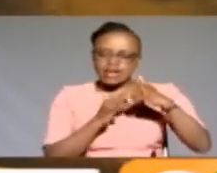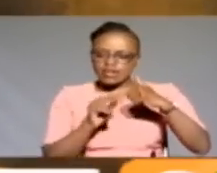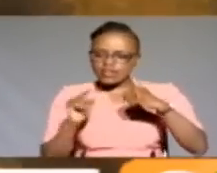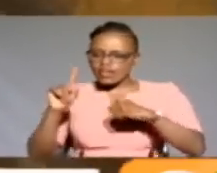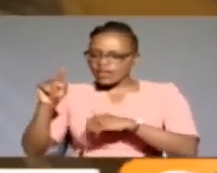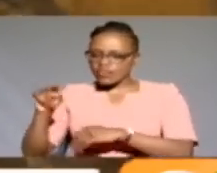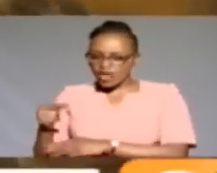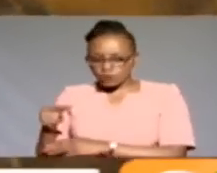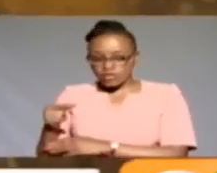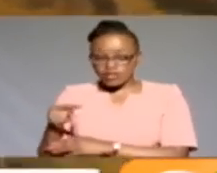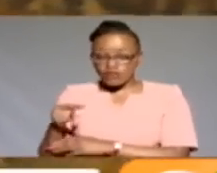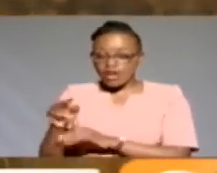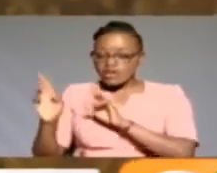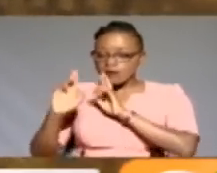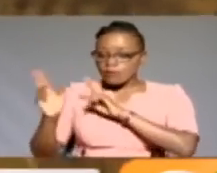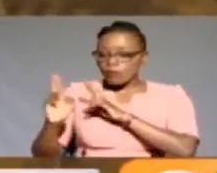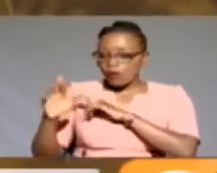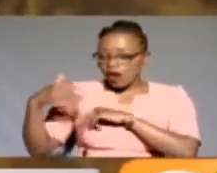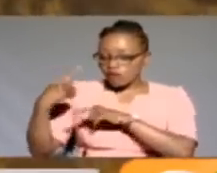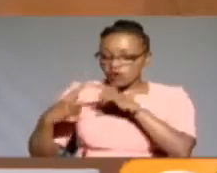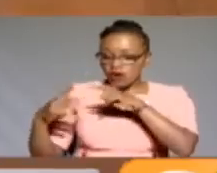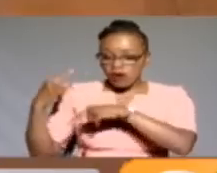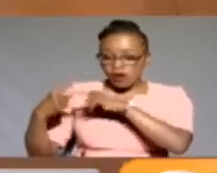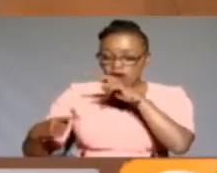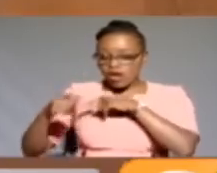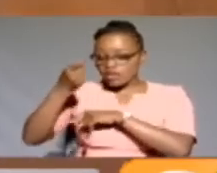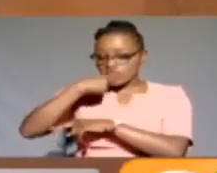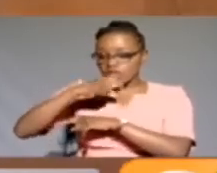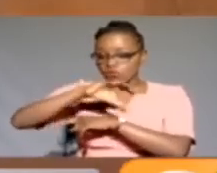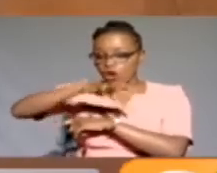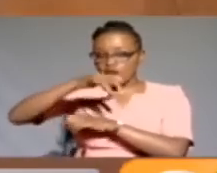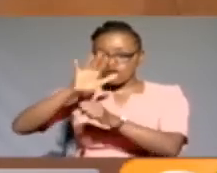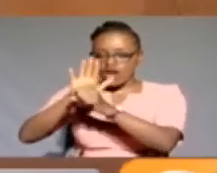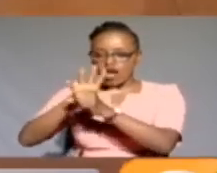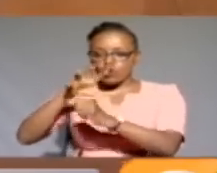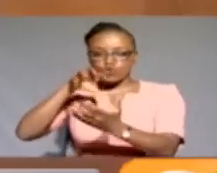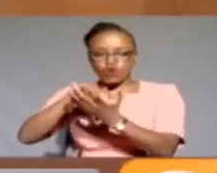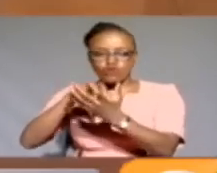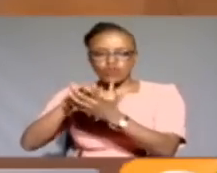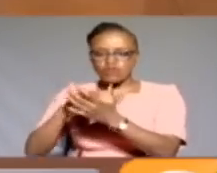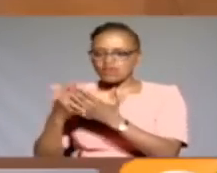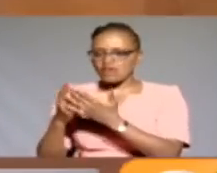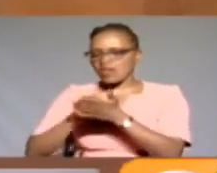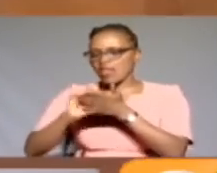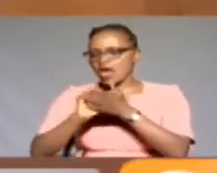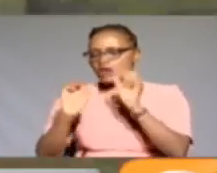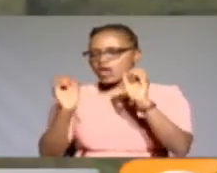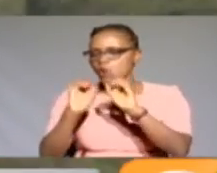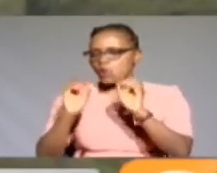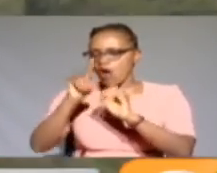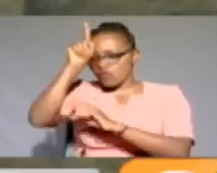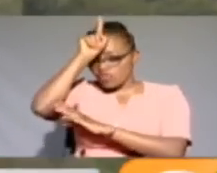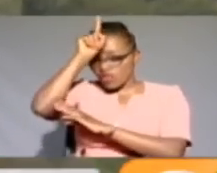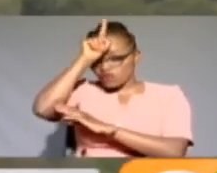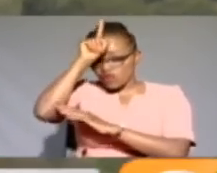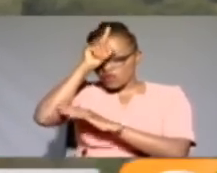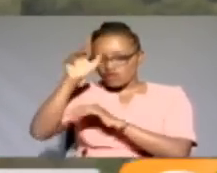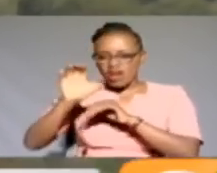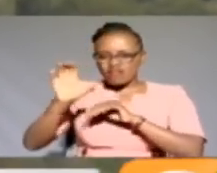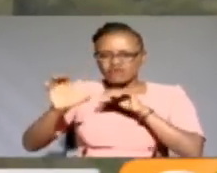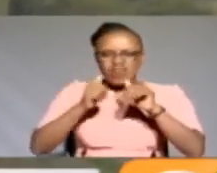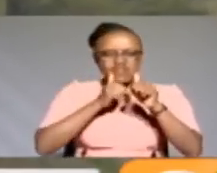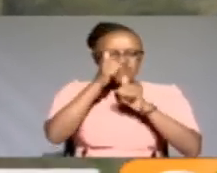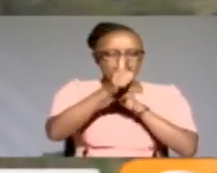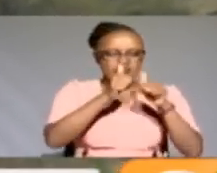1,000 reported snake bite cases a year in Kitui County. Many cases, however, go undocumented as villages are far apart in the